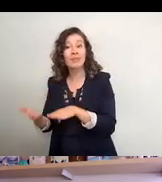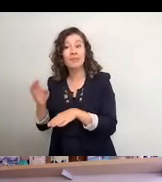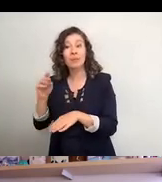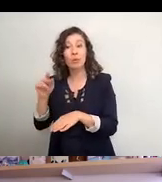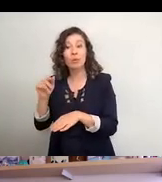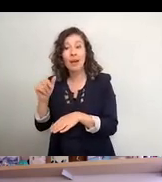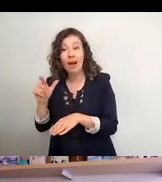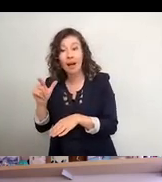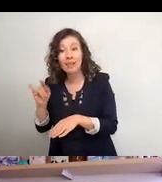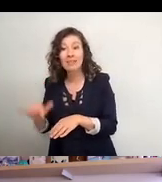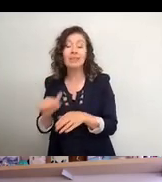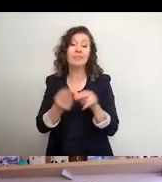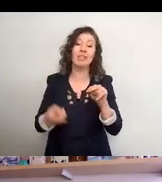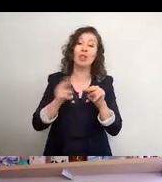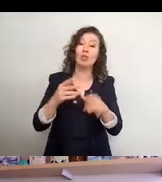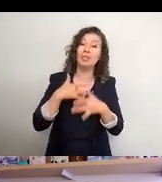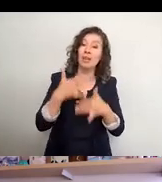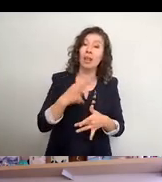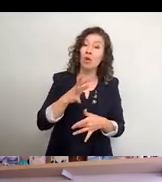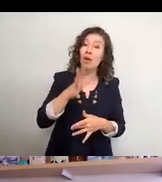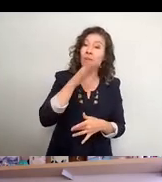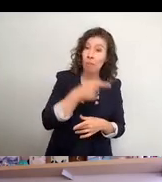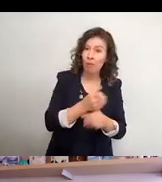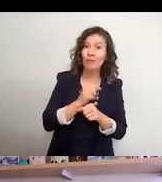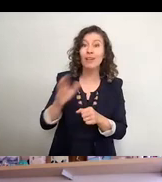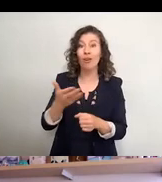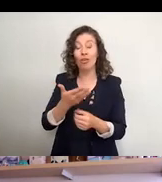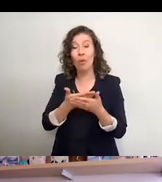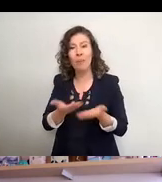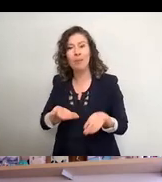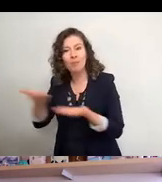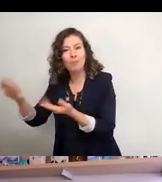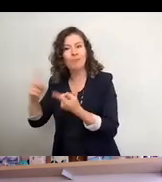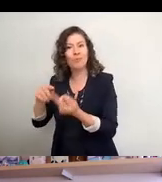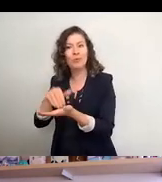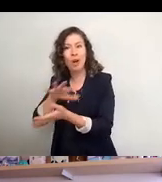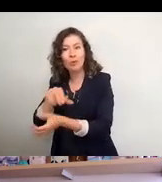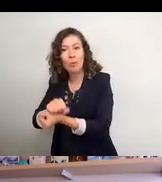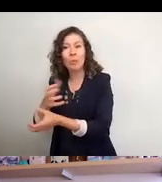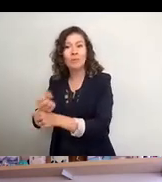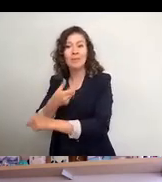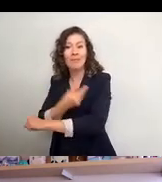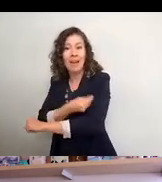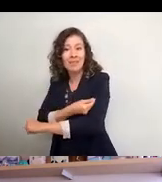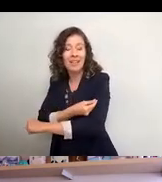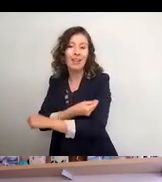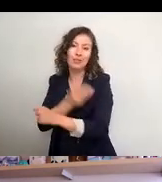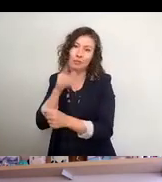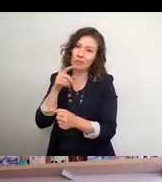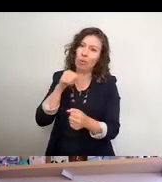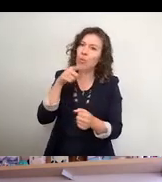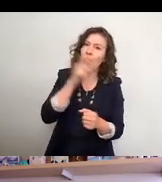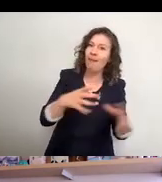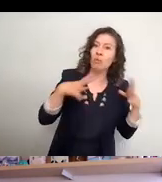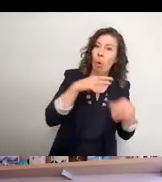increased likelihood of mothers getting their infants to well baby appointments to receive their vaccinations, right? So you don't have to take off time from work to be able to